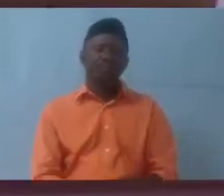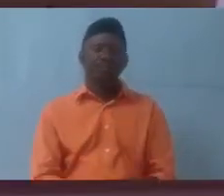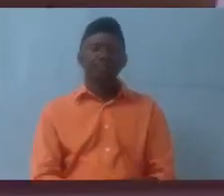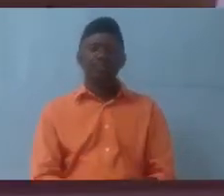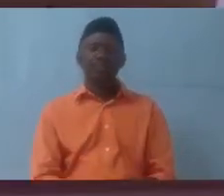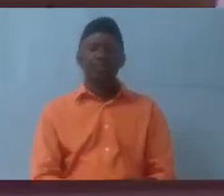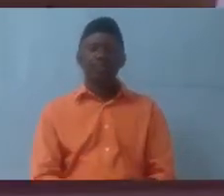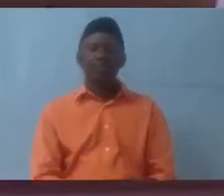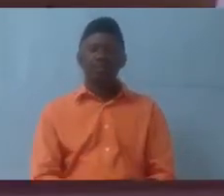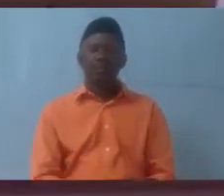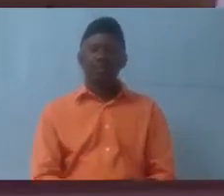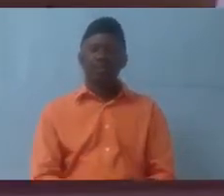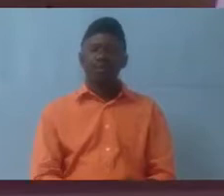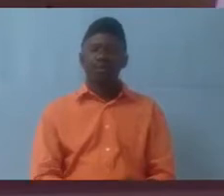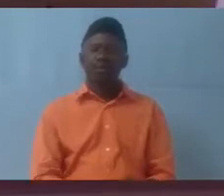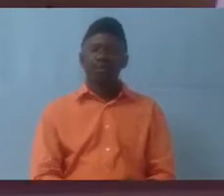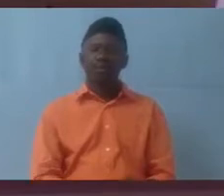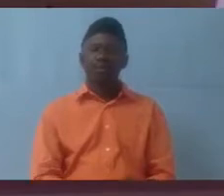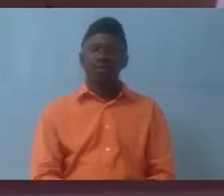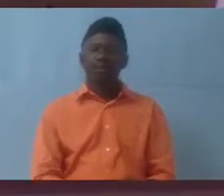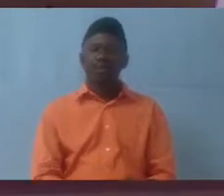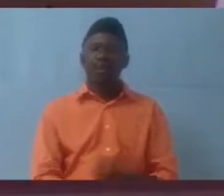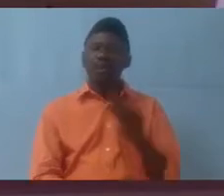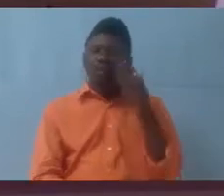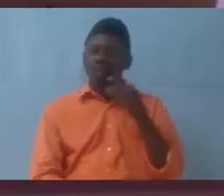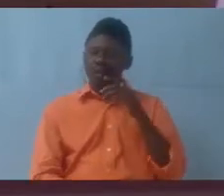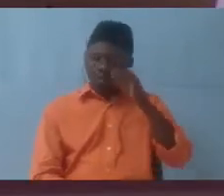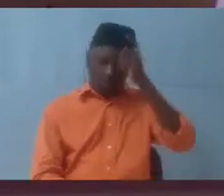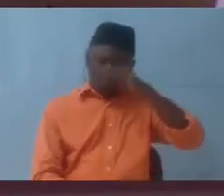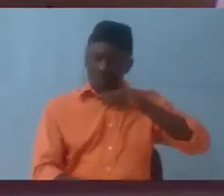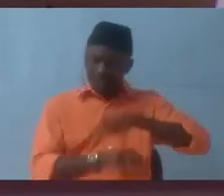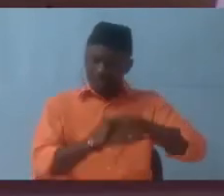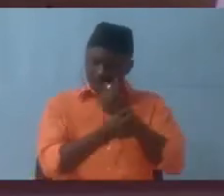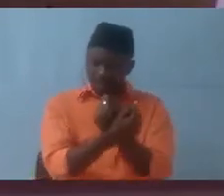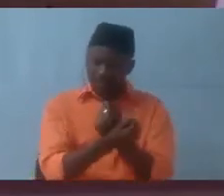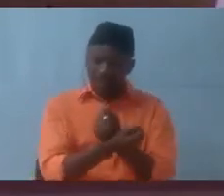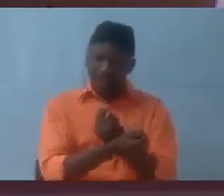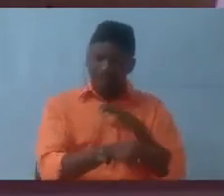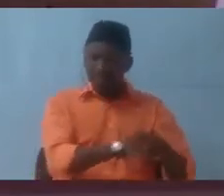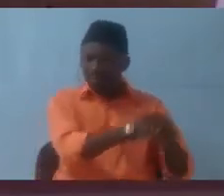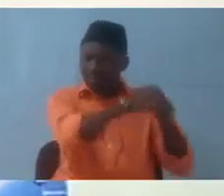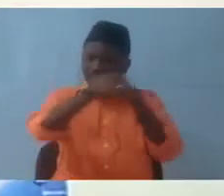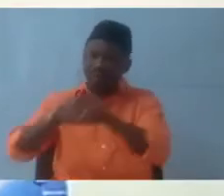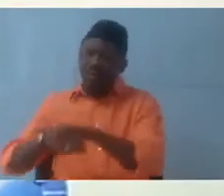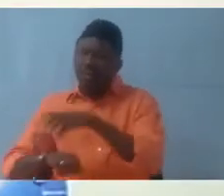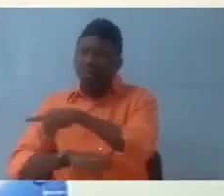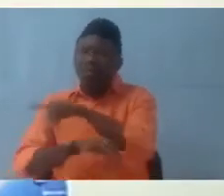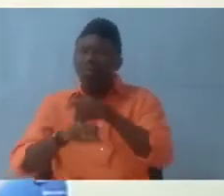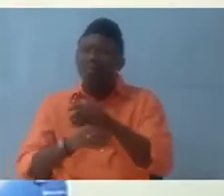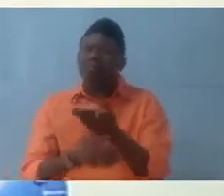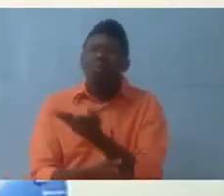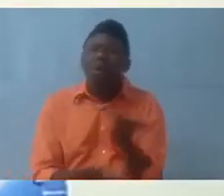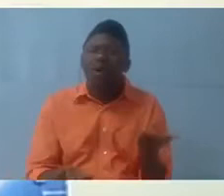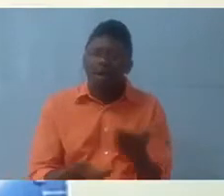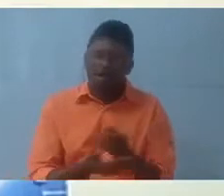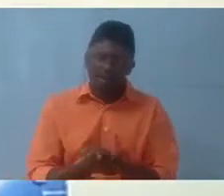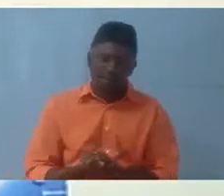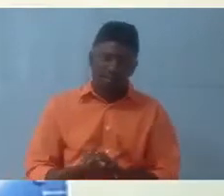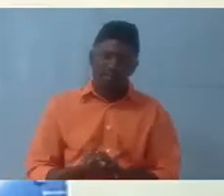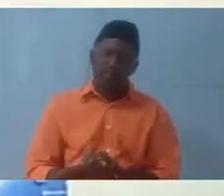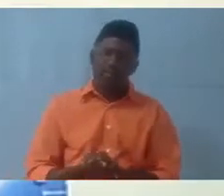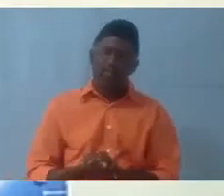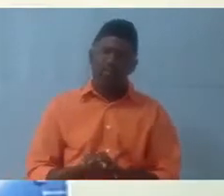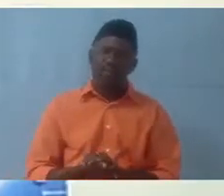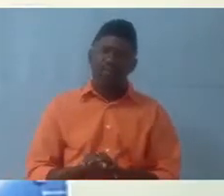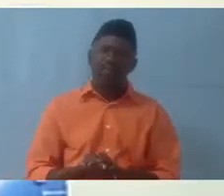commission where he was detained? Na di nga mëna commission bi bañ ko jappé fan lañ ko tek ben bërem? I believe it was Banjul, I'm not